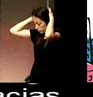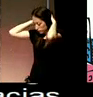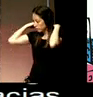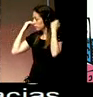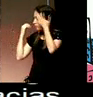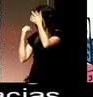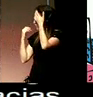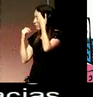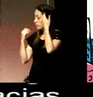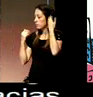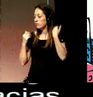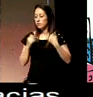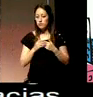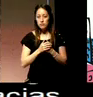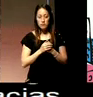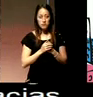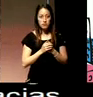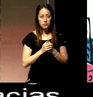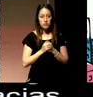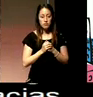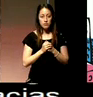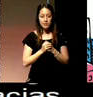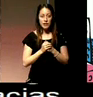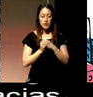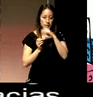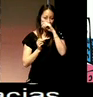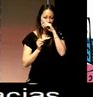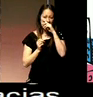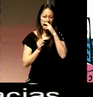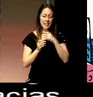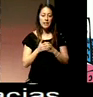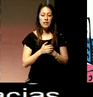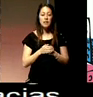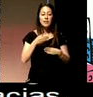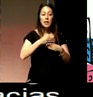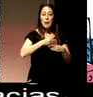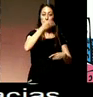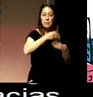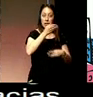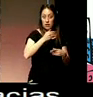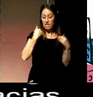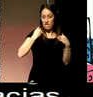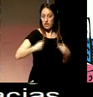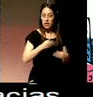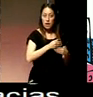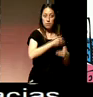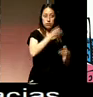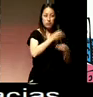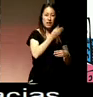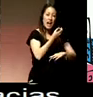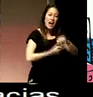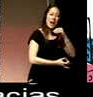The presence of architectural barriers characterizes virtually all architecture and landscapes that make up the